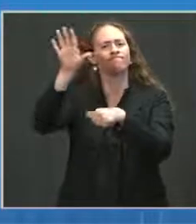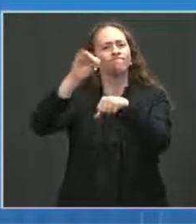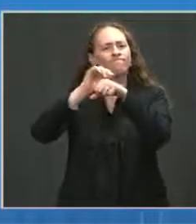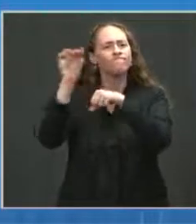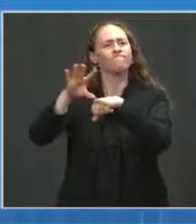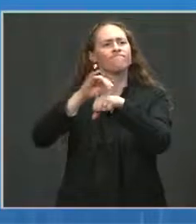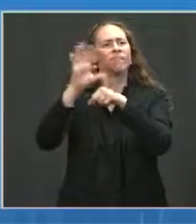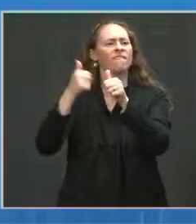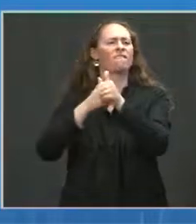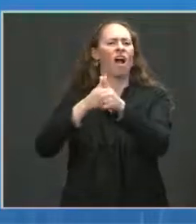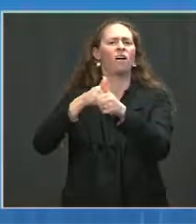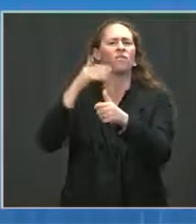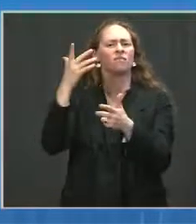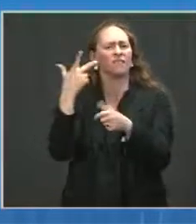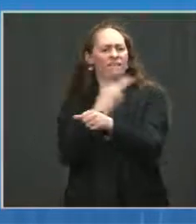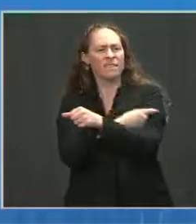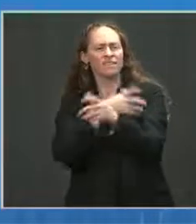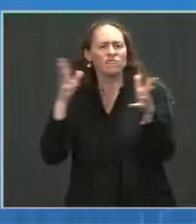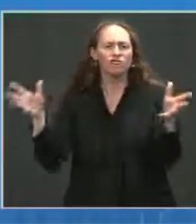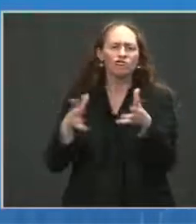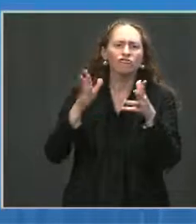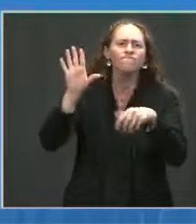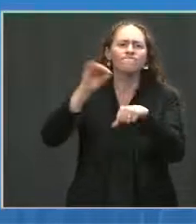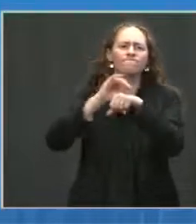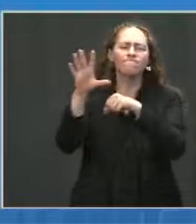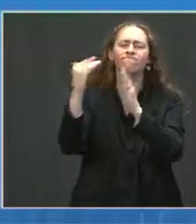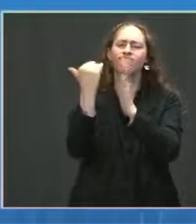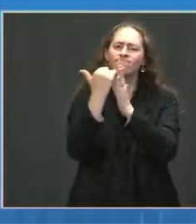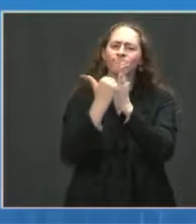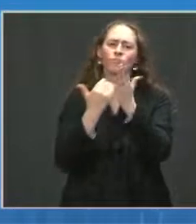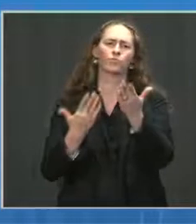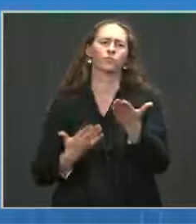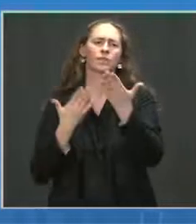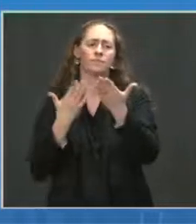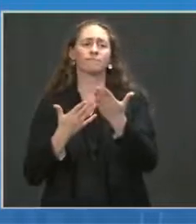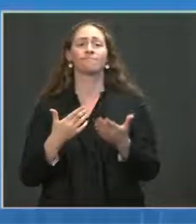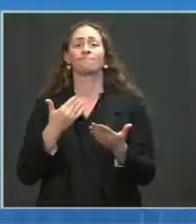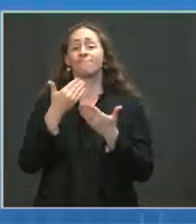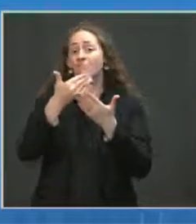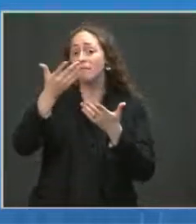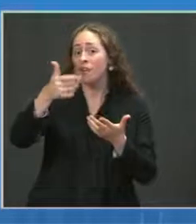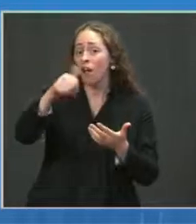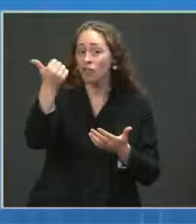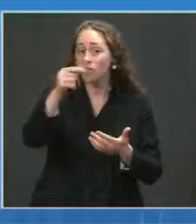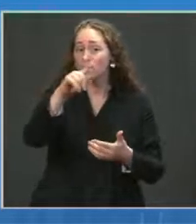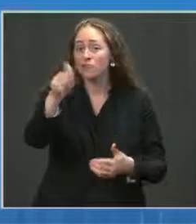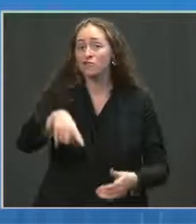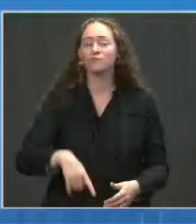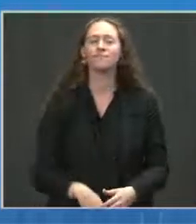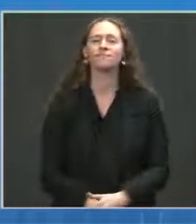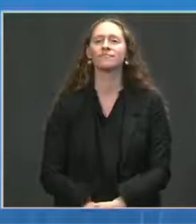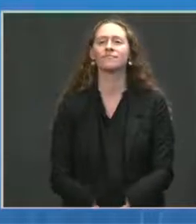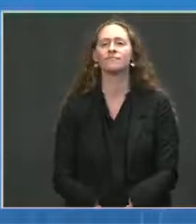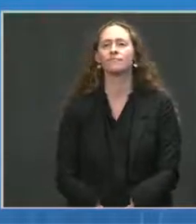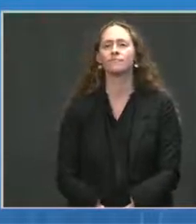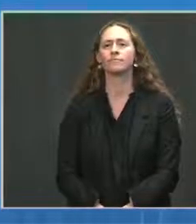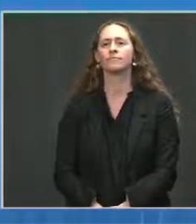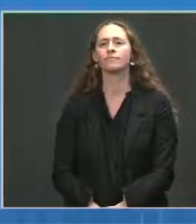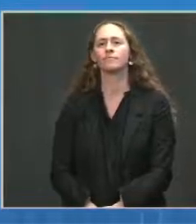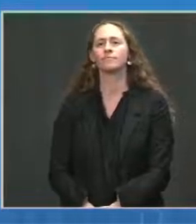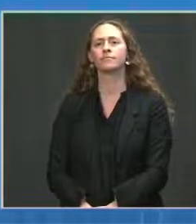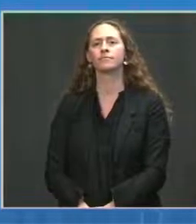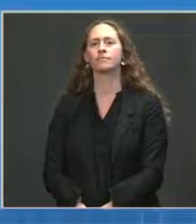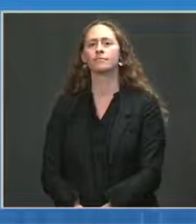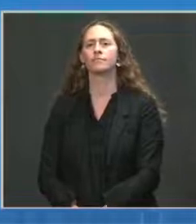the CDC public health recommendations. Next question. Let's go to Aaron Billups at Spectrum.